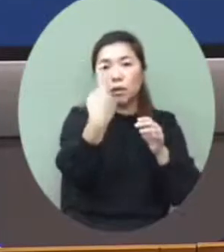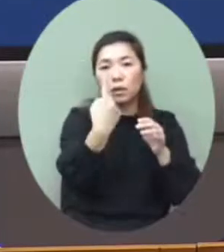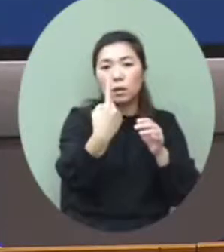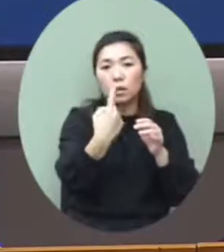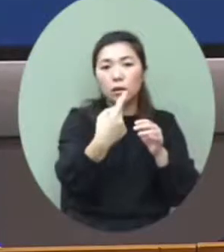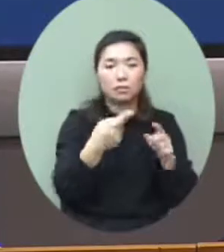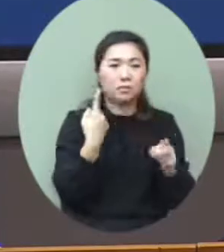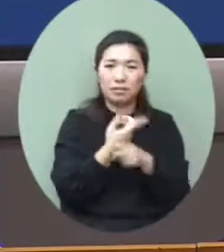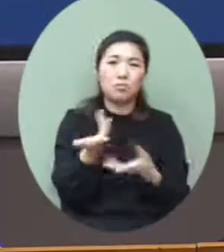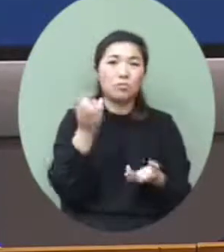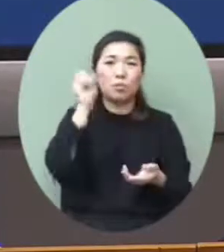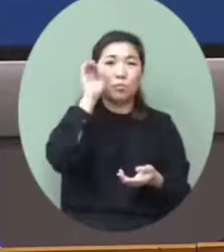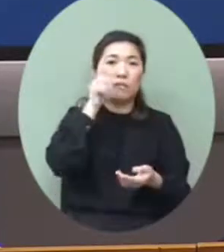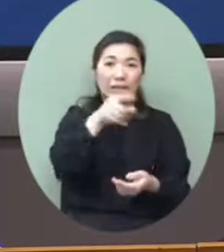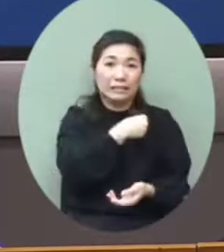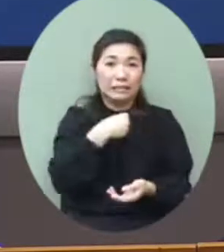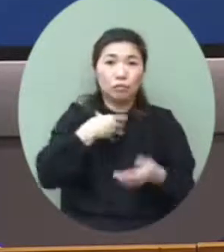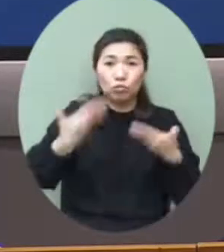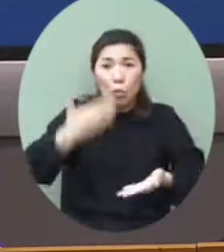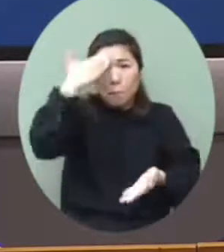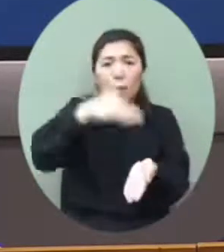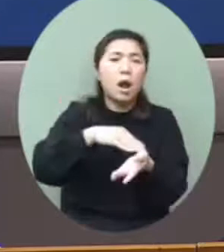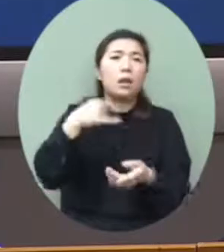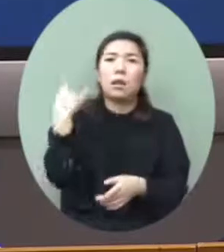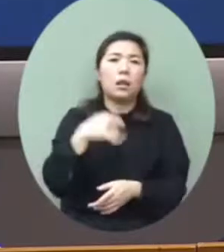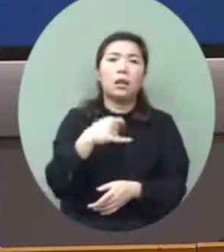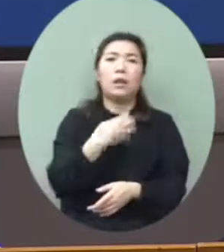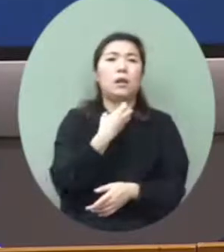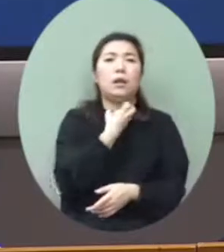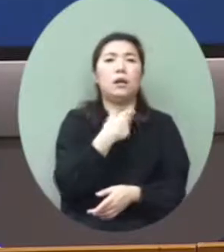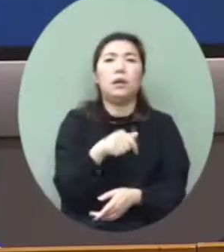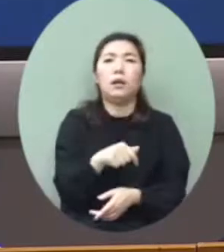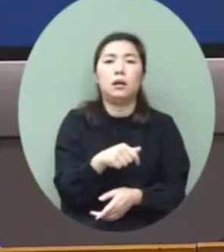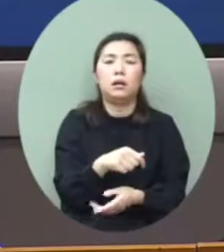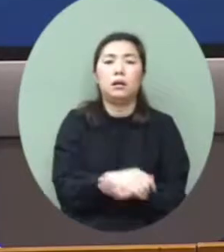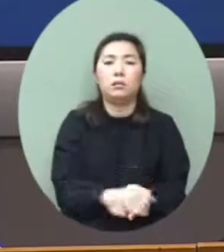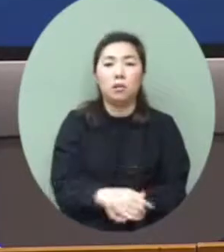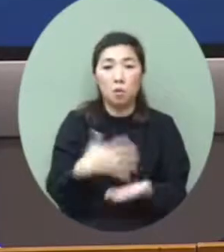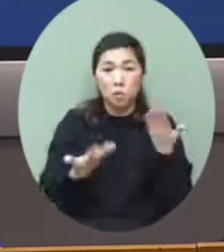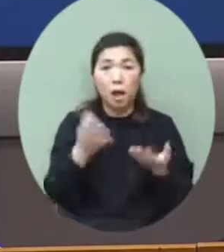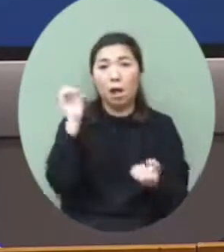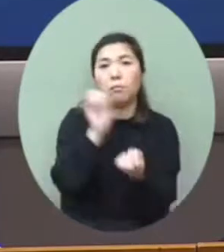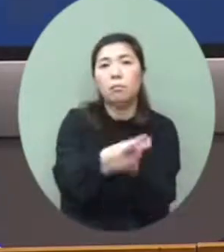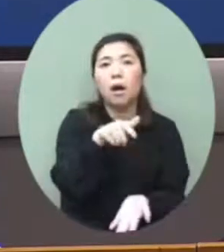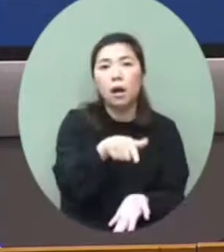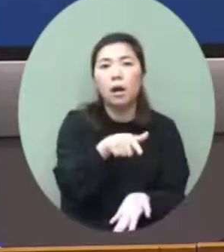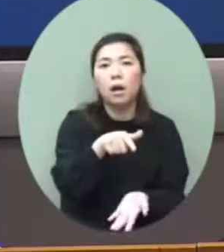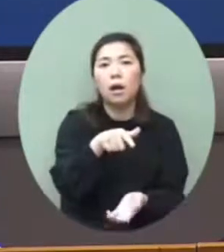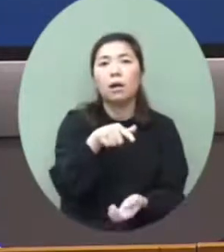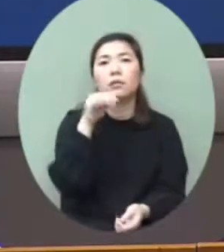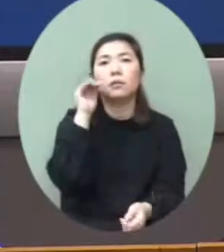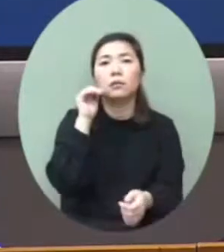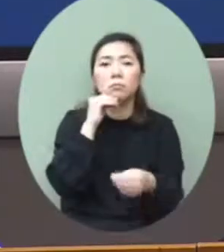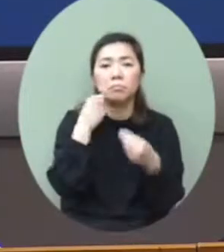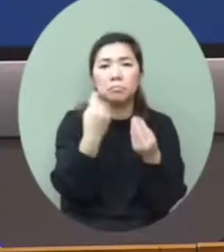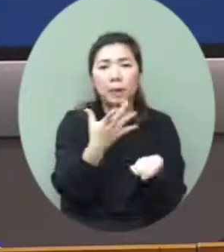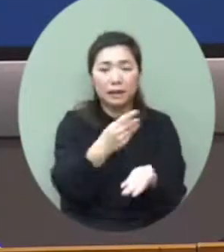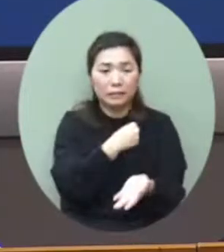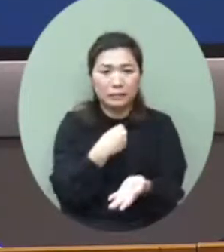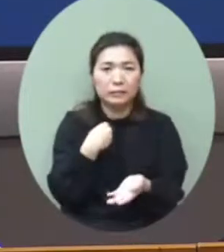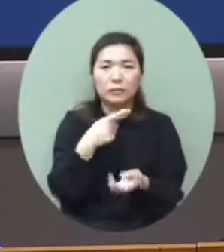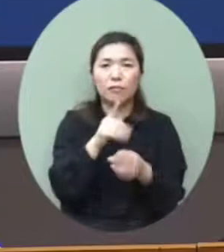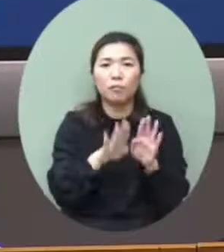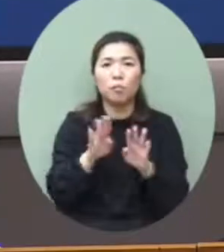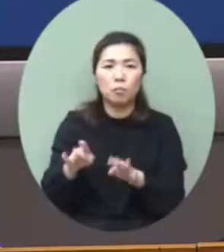mild cases. For instance, there are three in a room. It's impossible to treat serious cases that